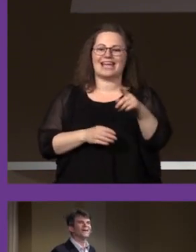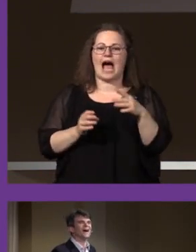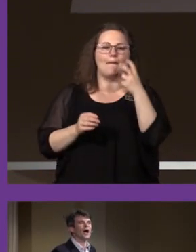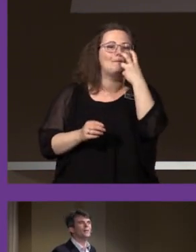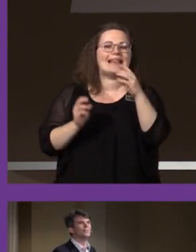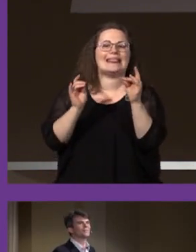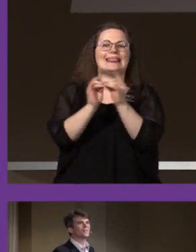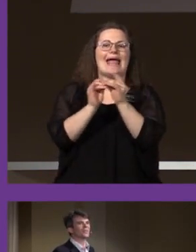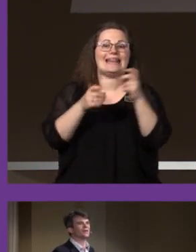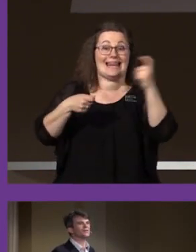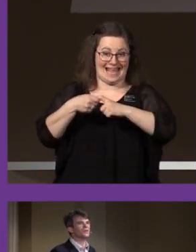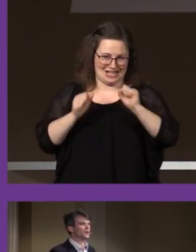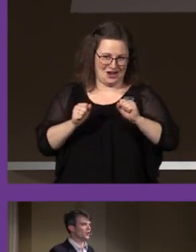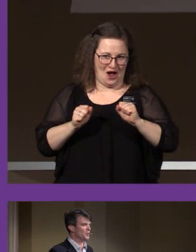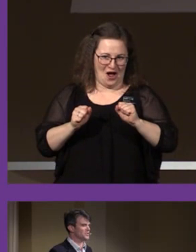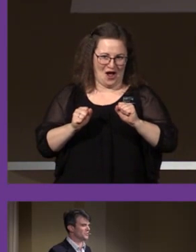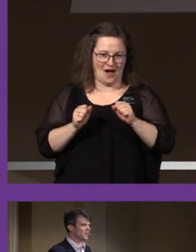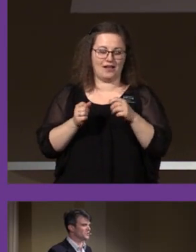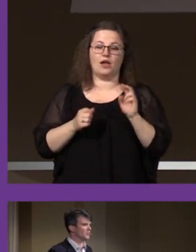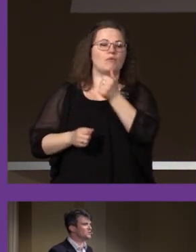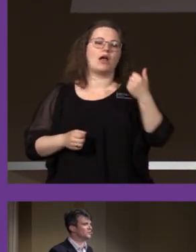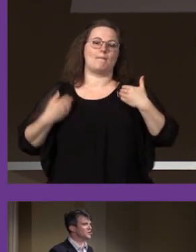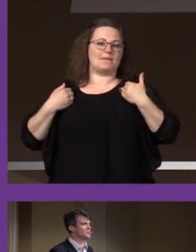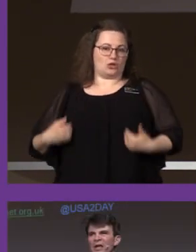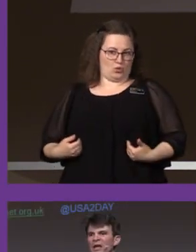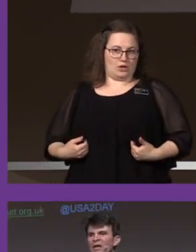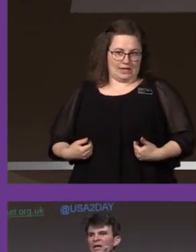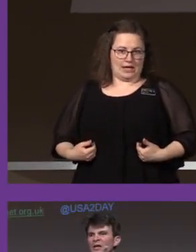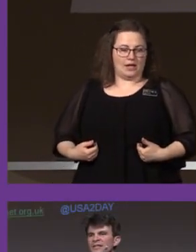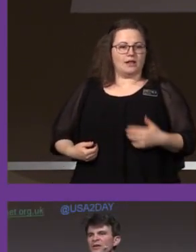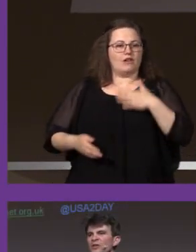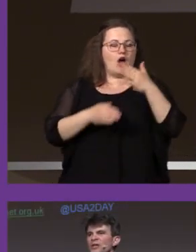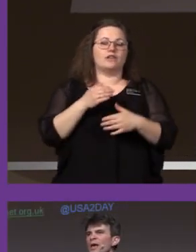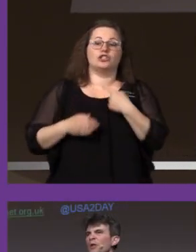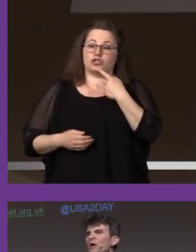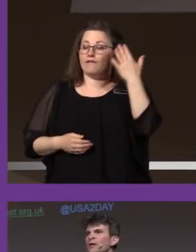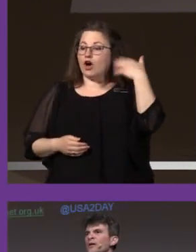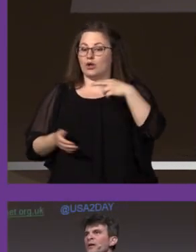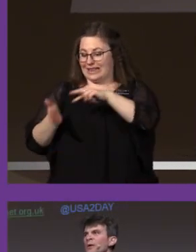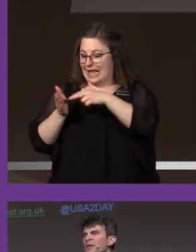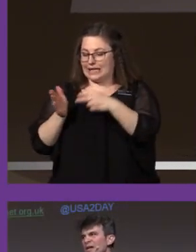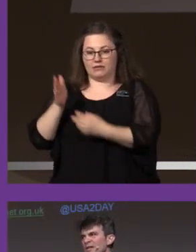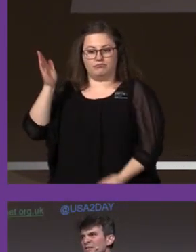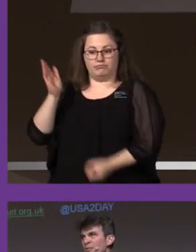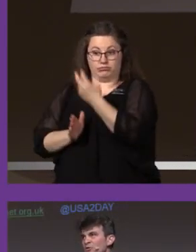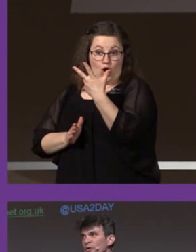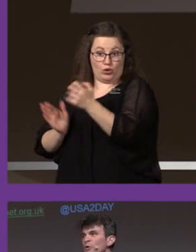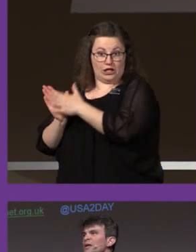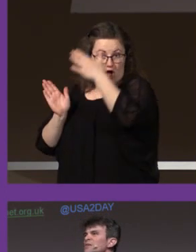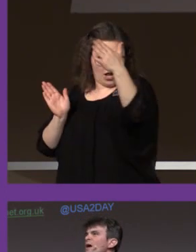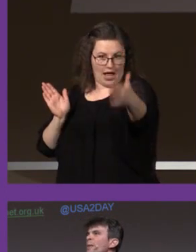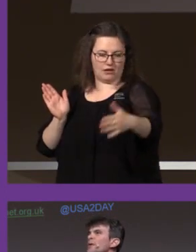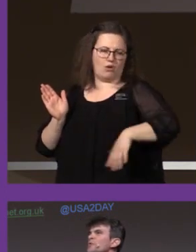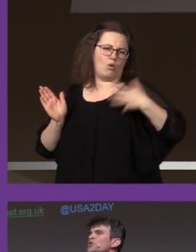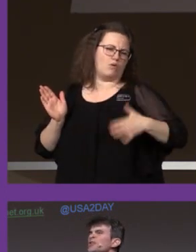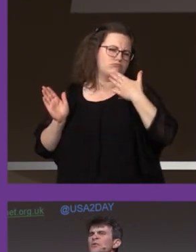worry. I'll just finish off on a personal note. So I mentioned right at the beginning, technology came along in the 80s, and it was a really